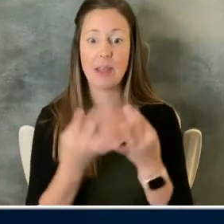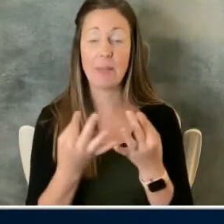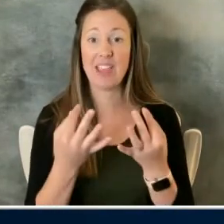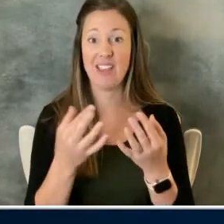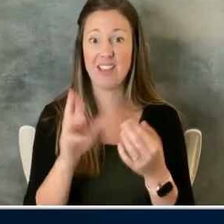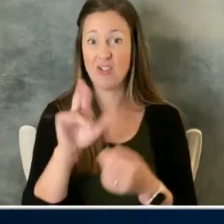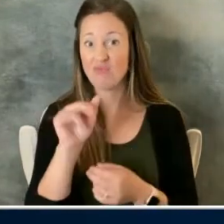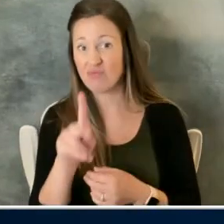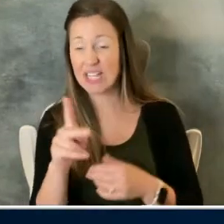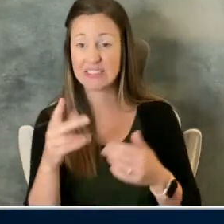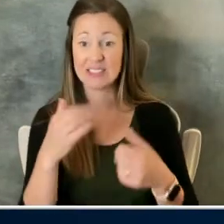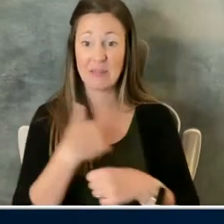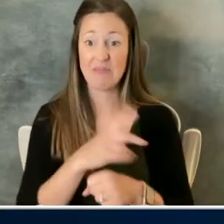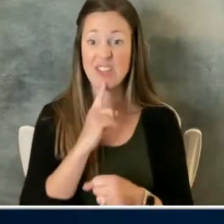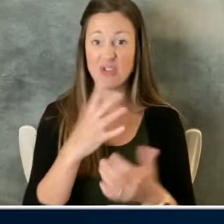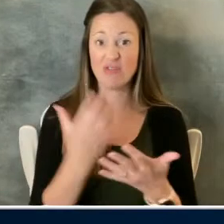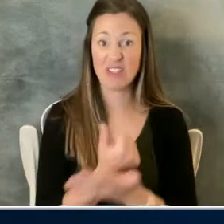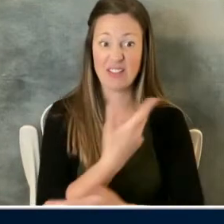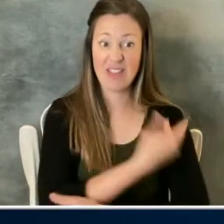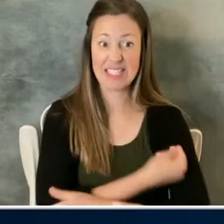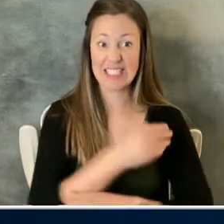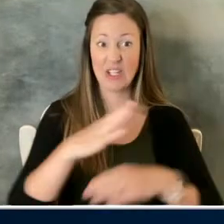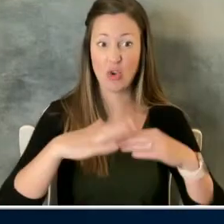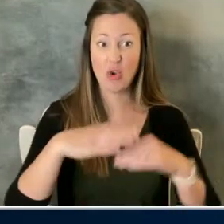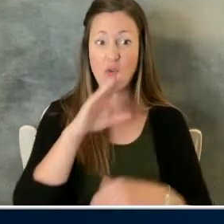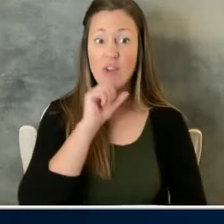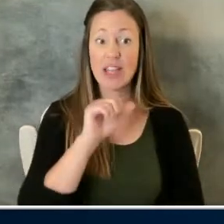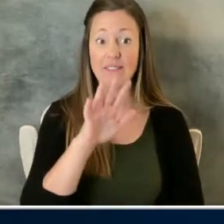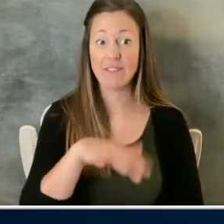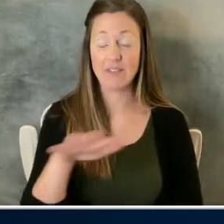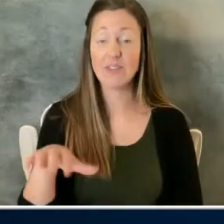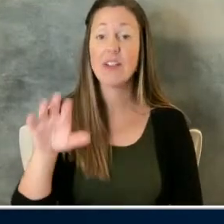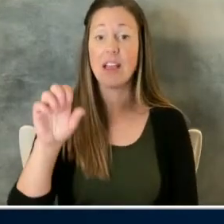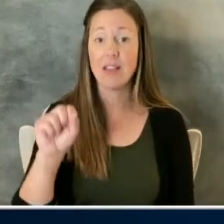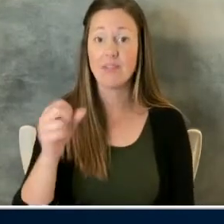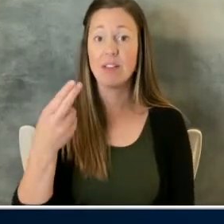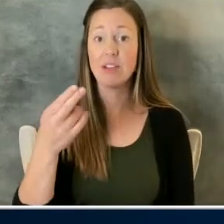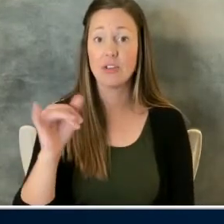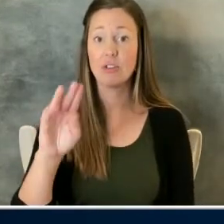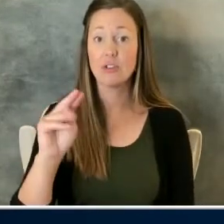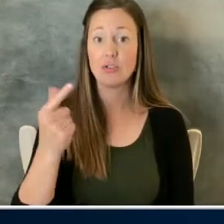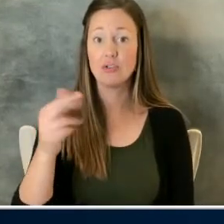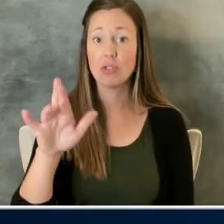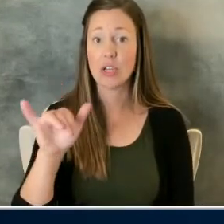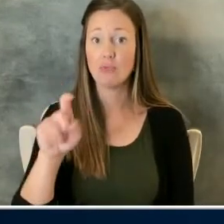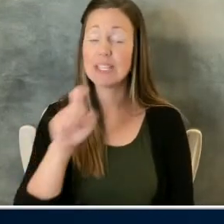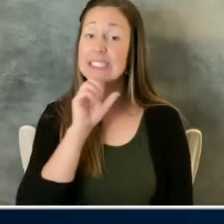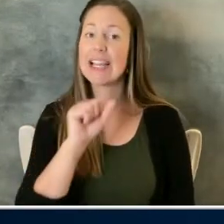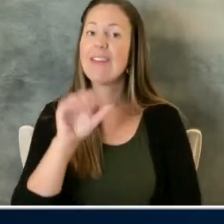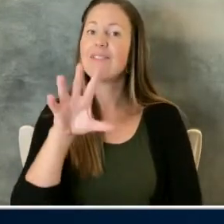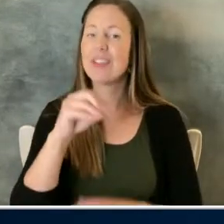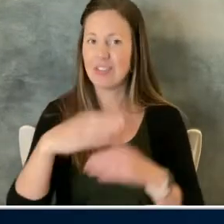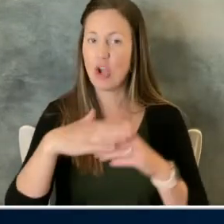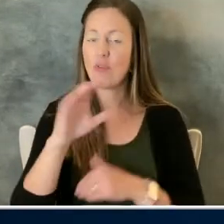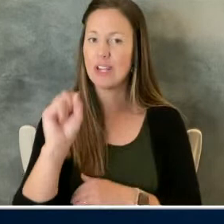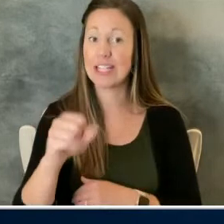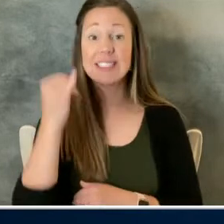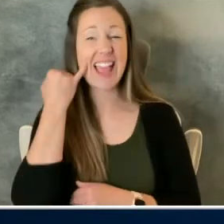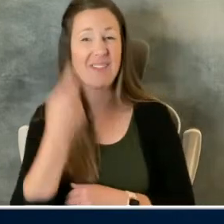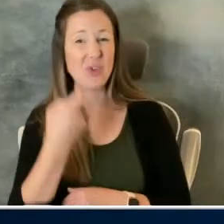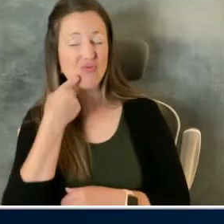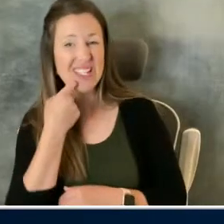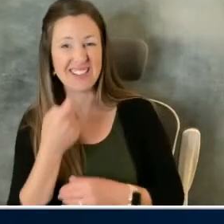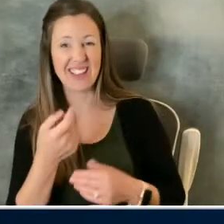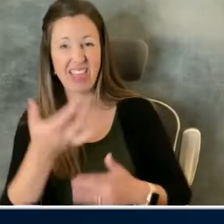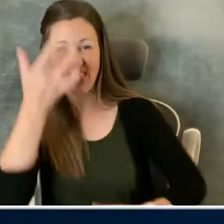It's available to those over 55, right? Shingrix, and it's 50 and over, yes. Okay. And secondly, if you've just had shingles, you may talk to your primary